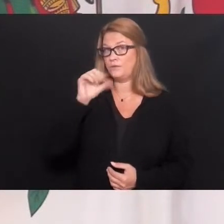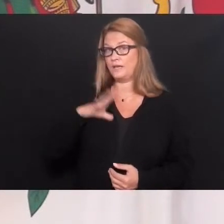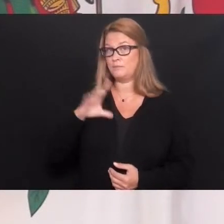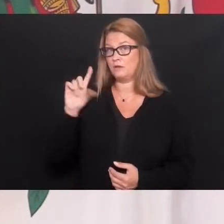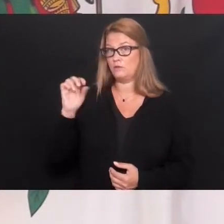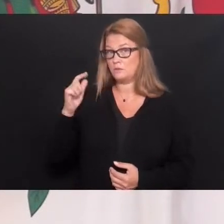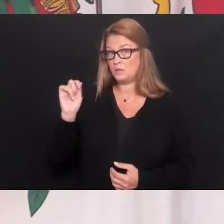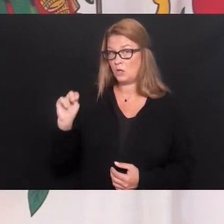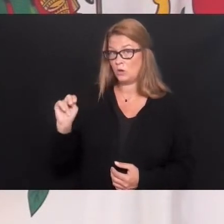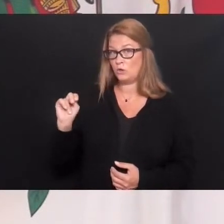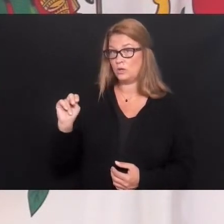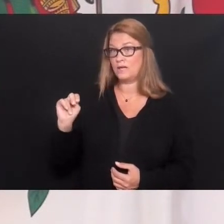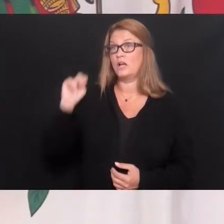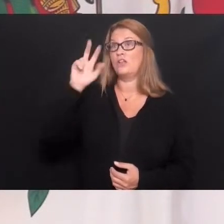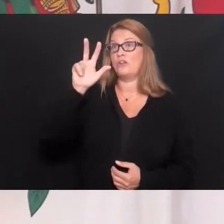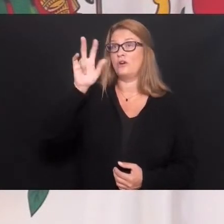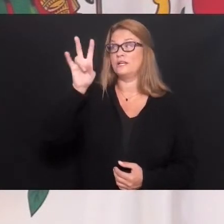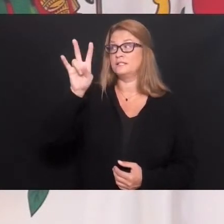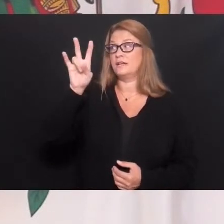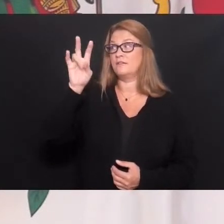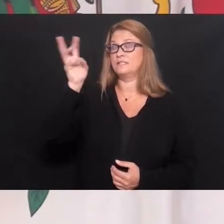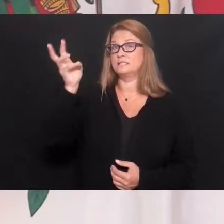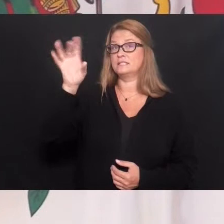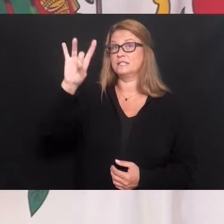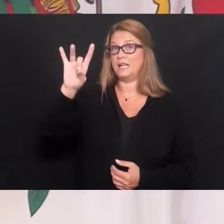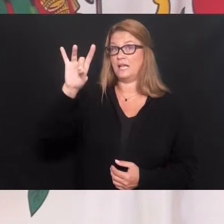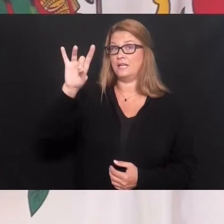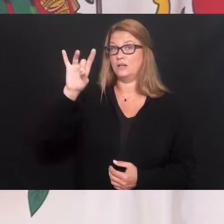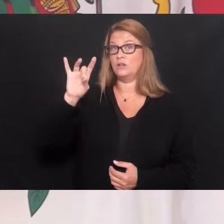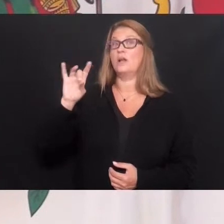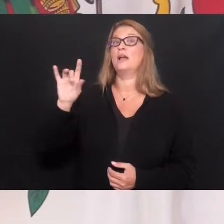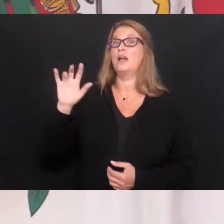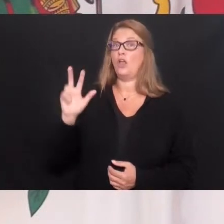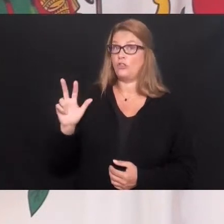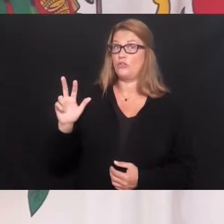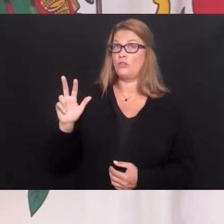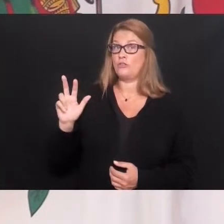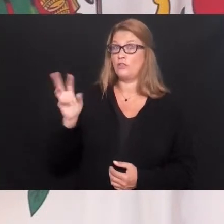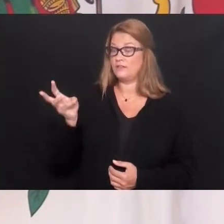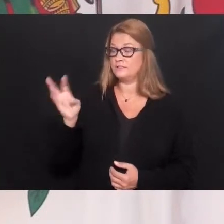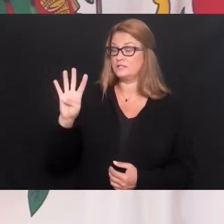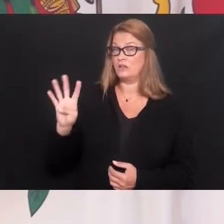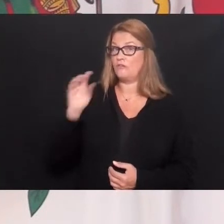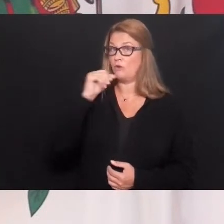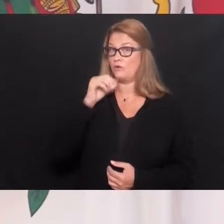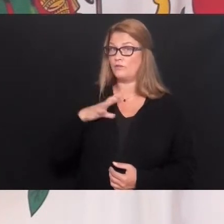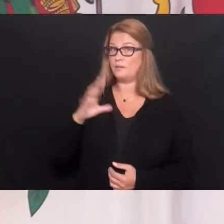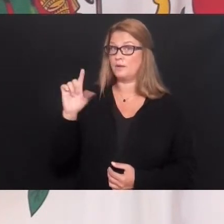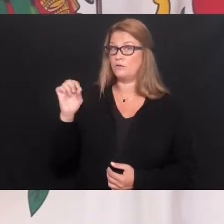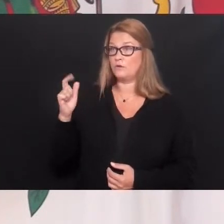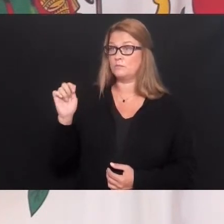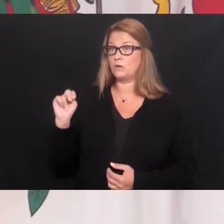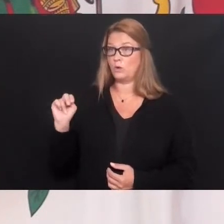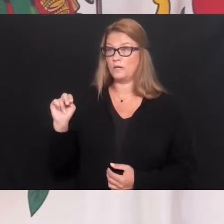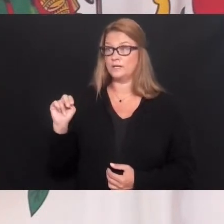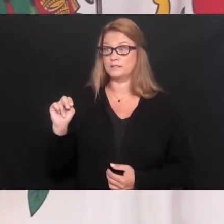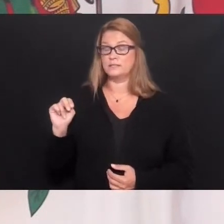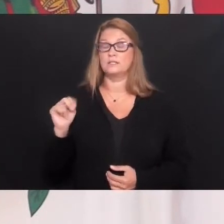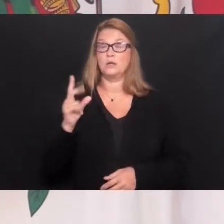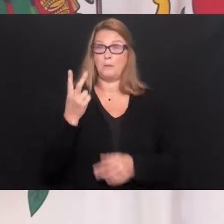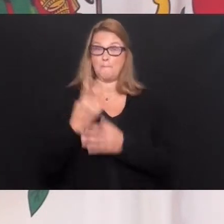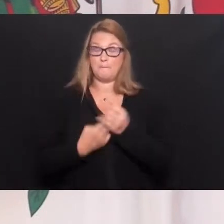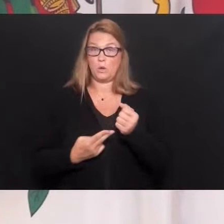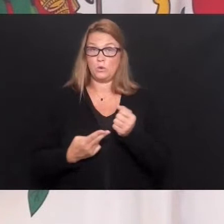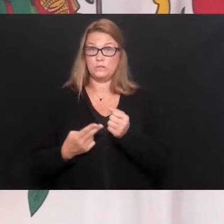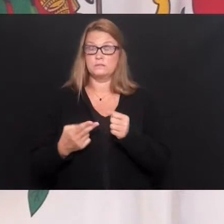from Logan County, and the 3,768th death is also a 64-year-old female from Logan County.